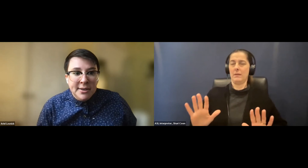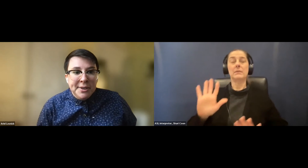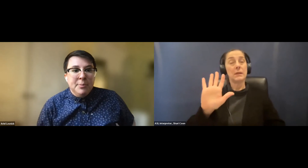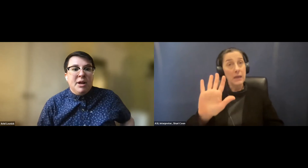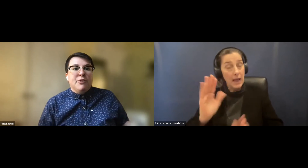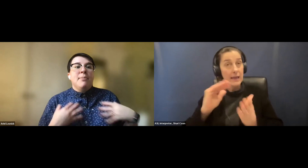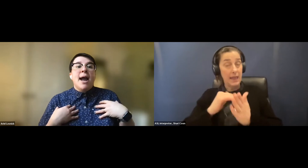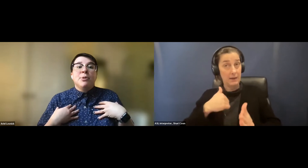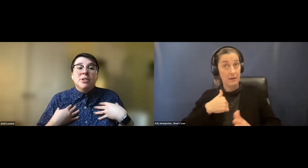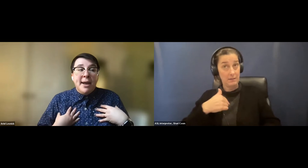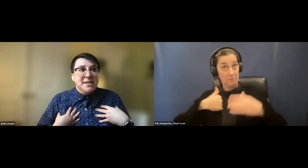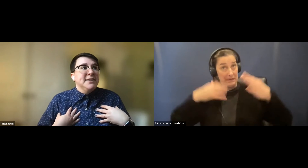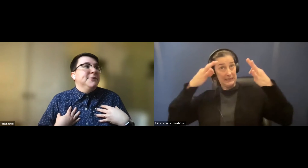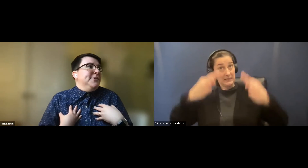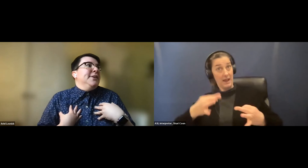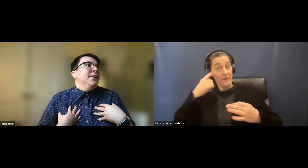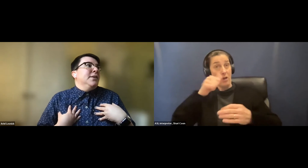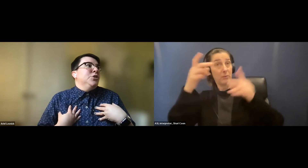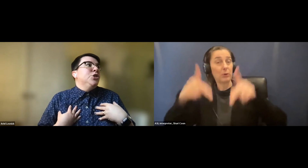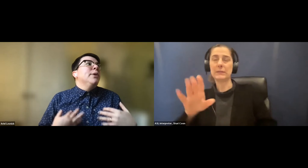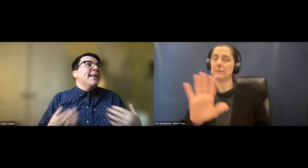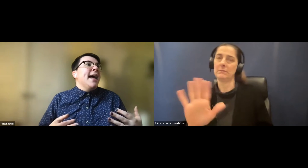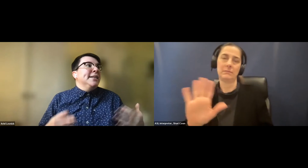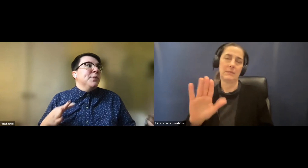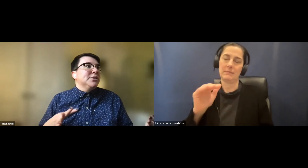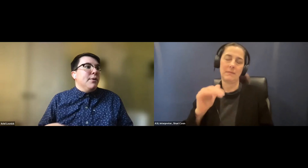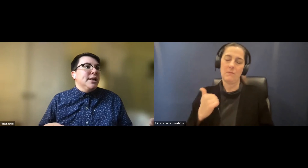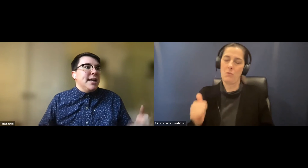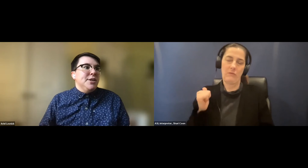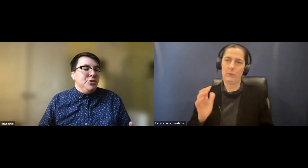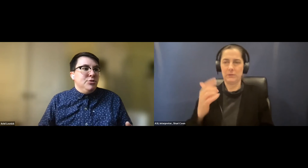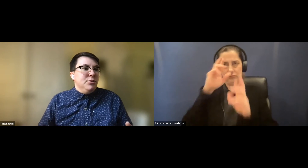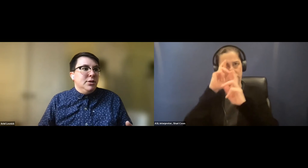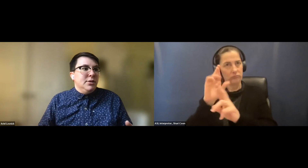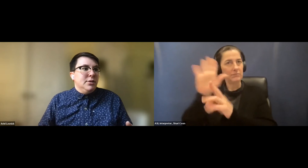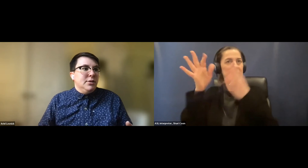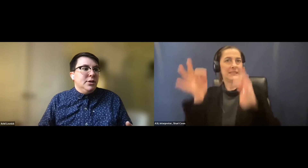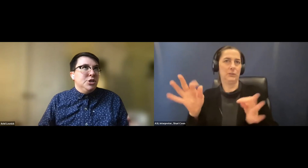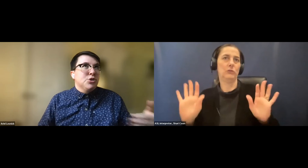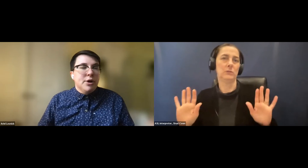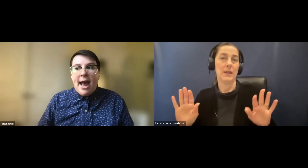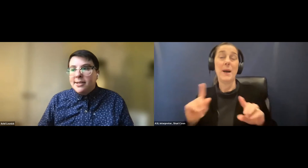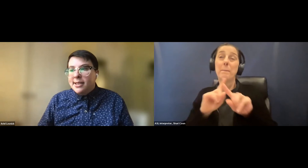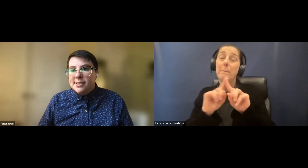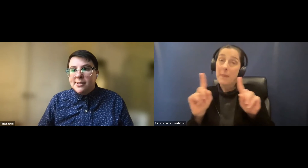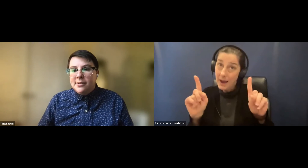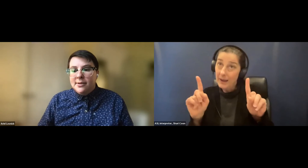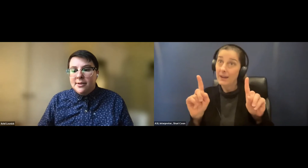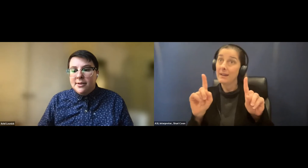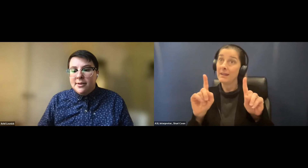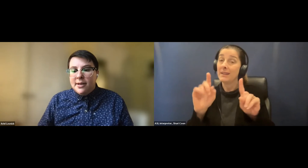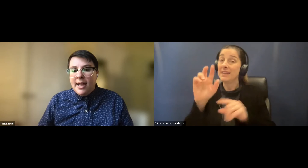identify. But from my perspective, doing that is what's going to get you insured